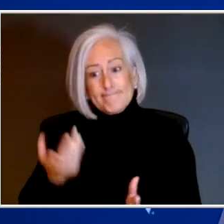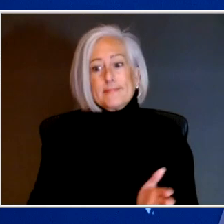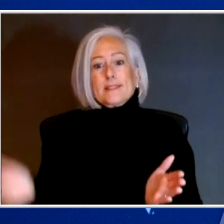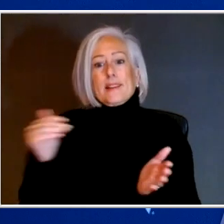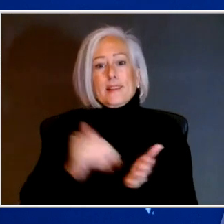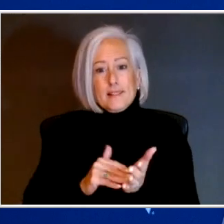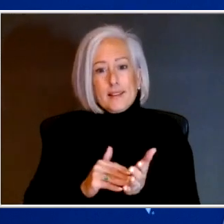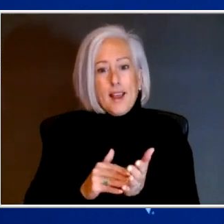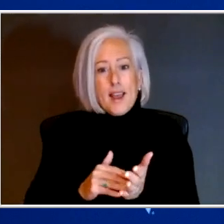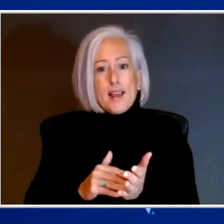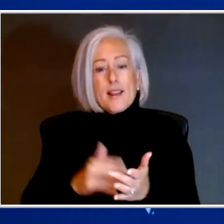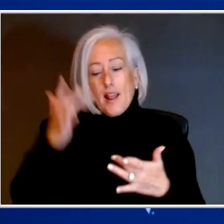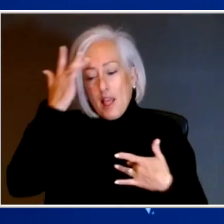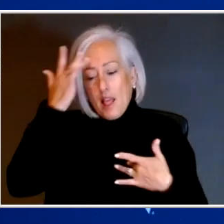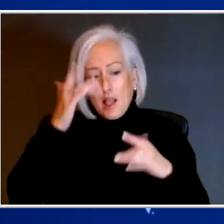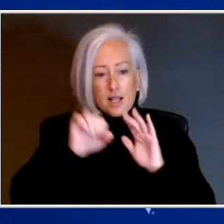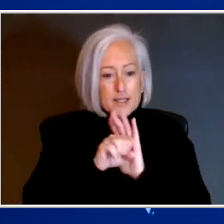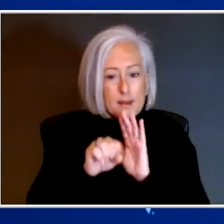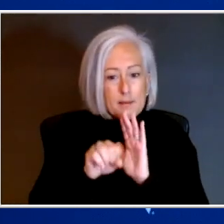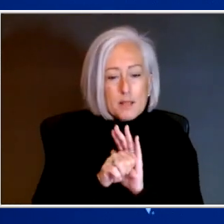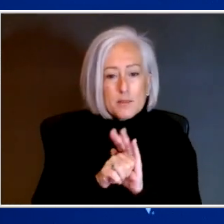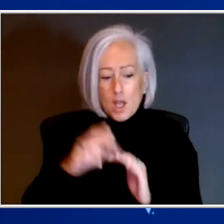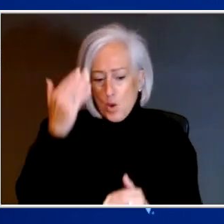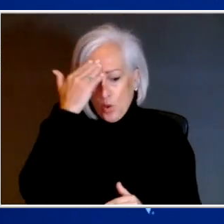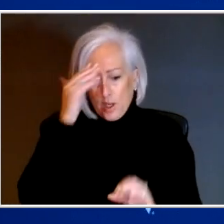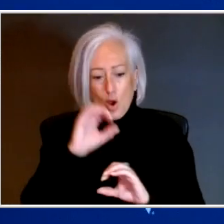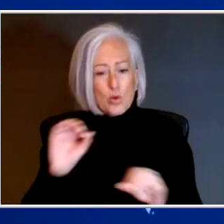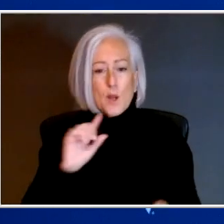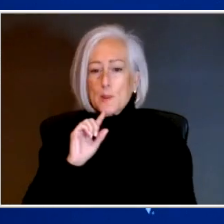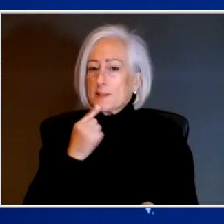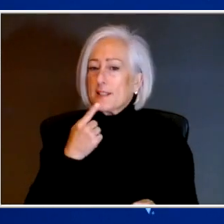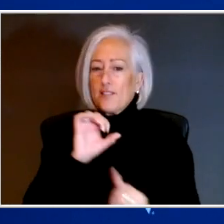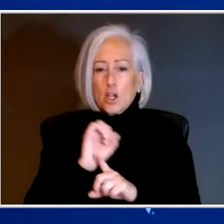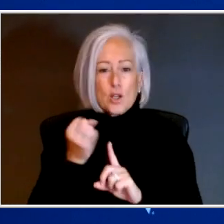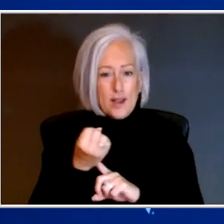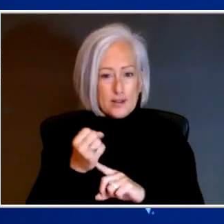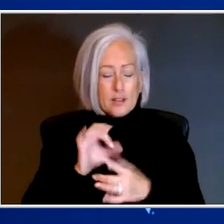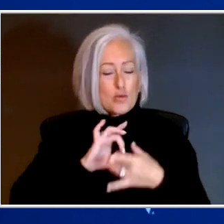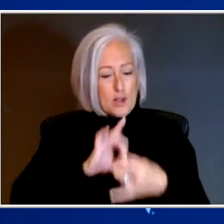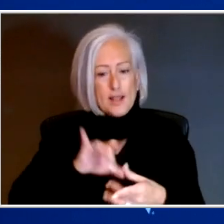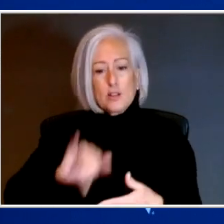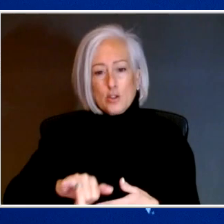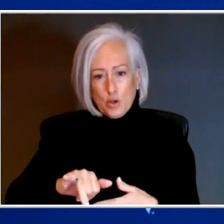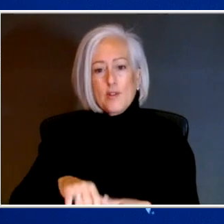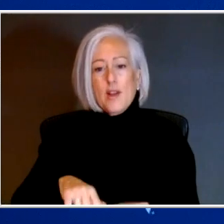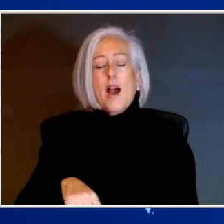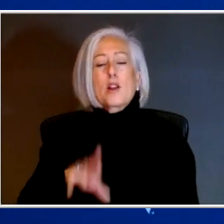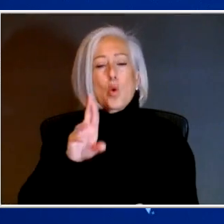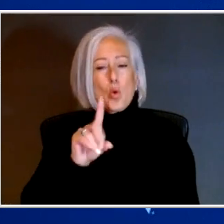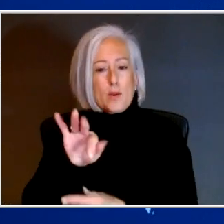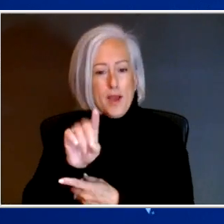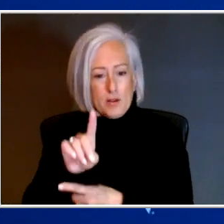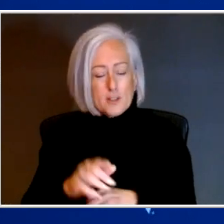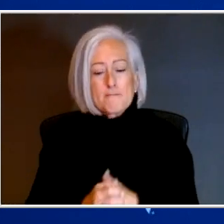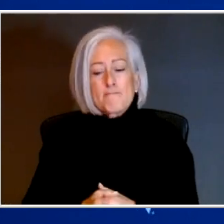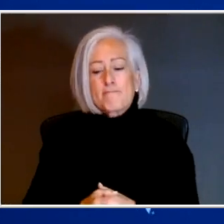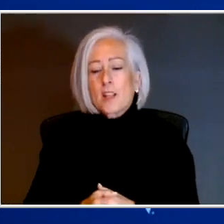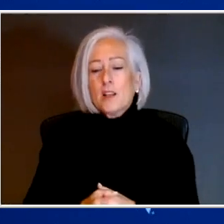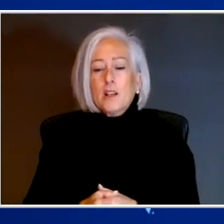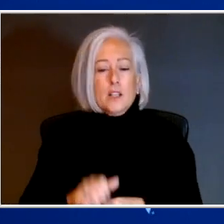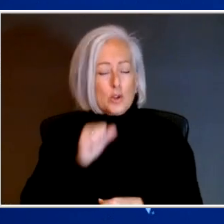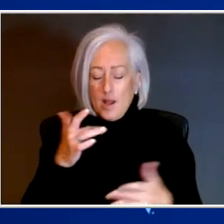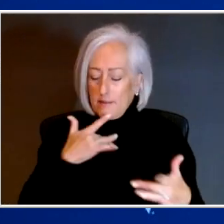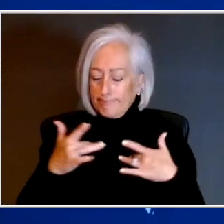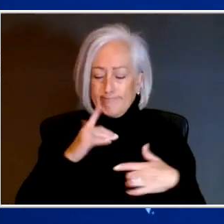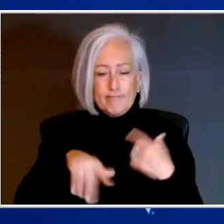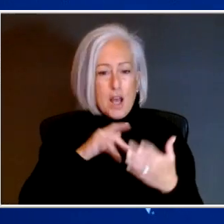know that there haven't been any severe cases of those rebounded patients. So rebound should not be a concern, but